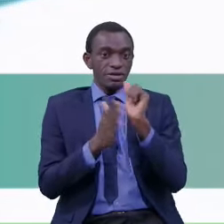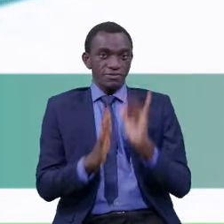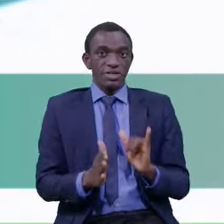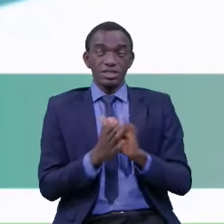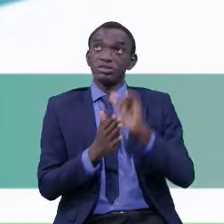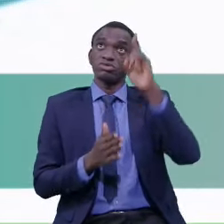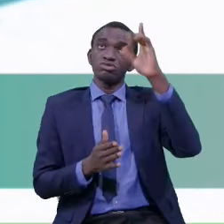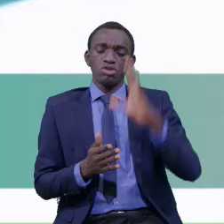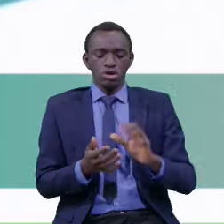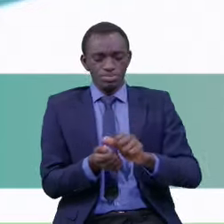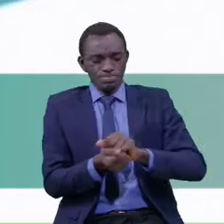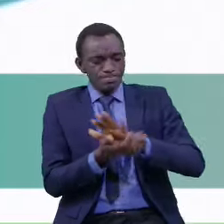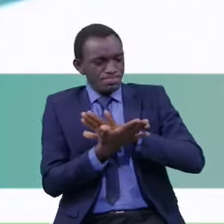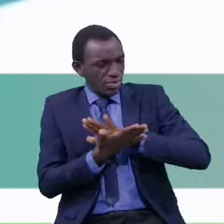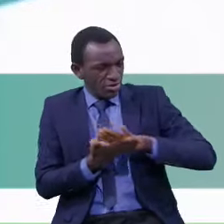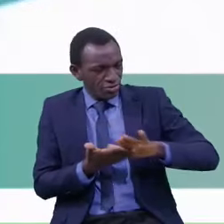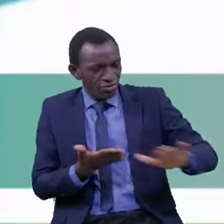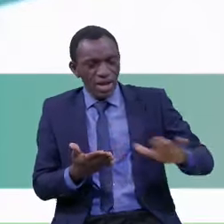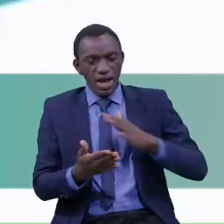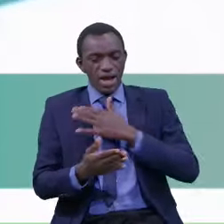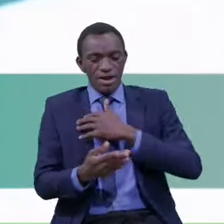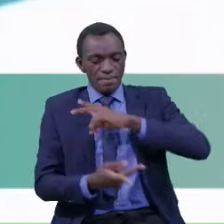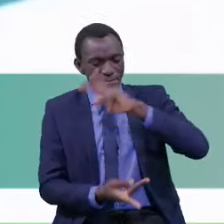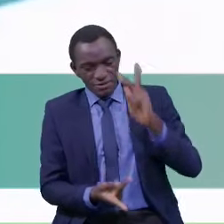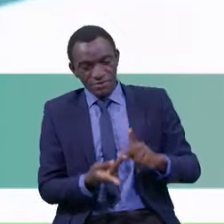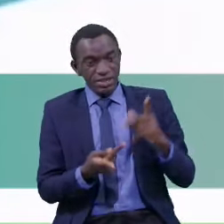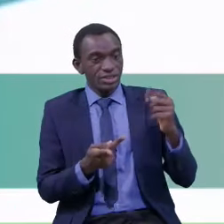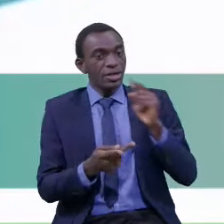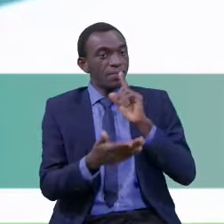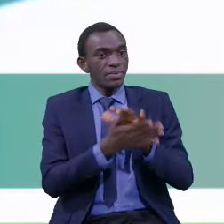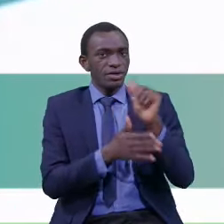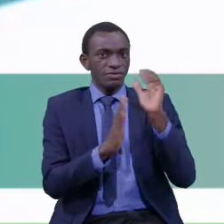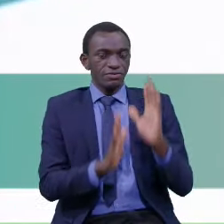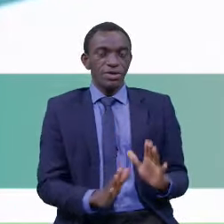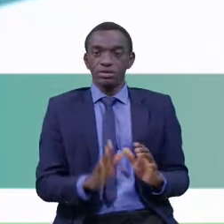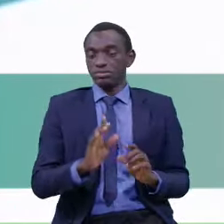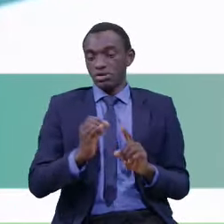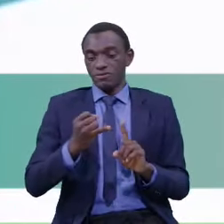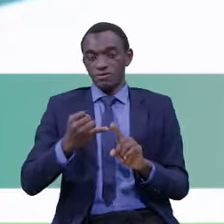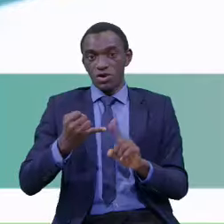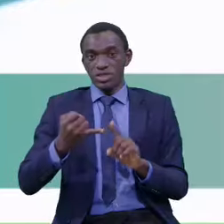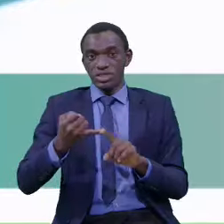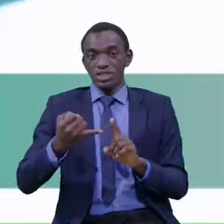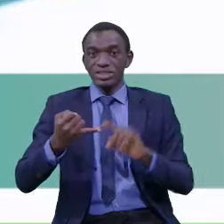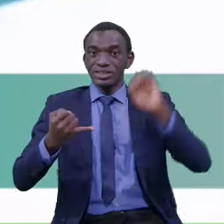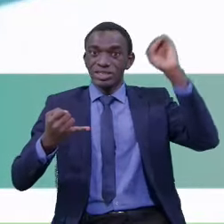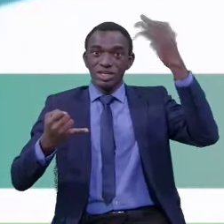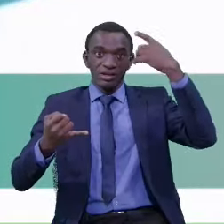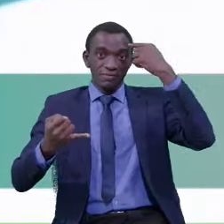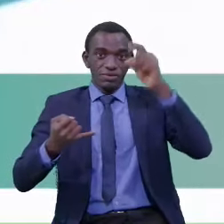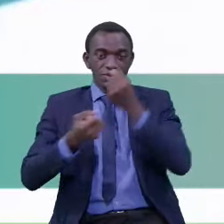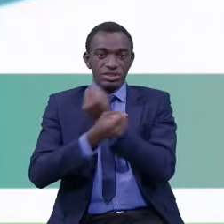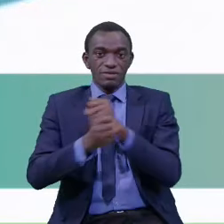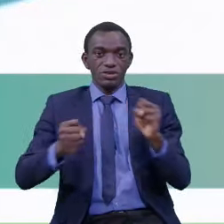purges, even perfects him. Grace, number one, for salvation. Number two,